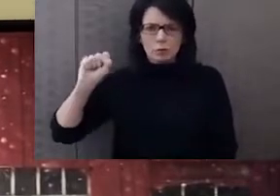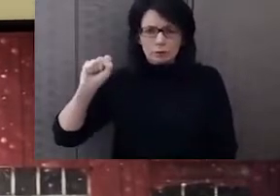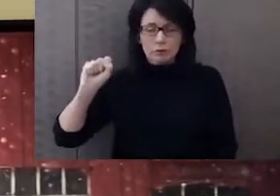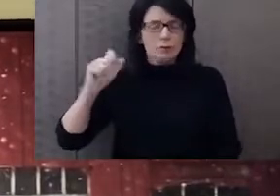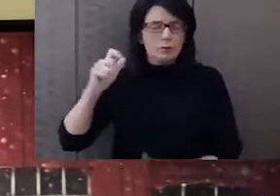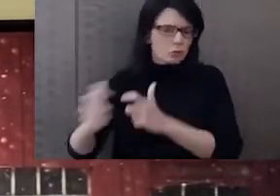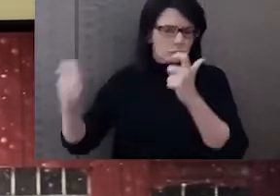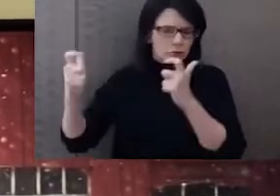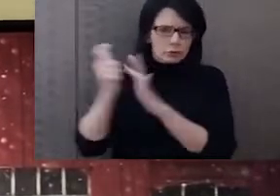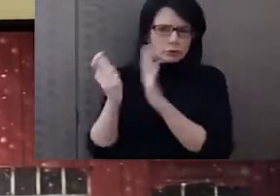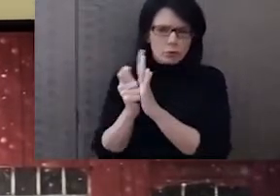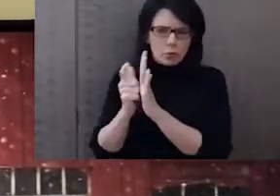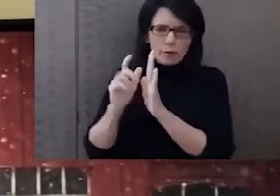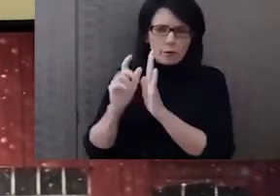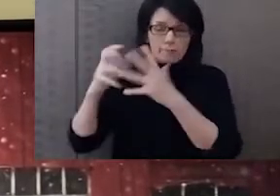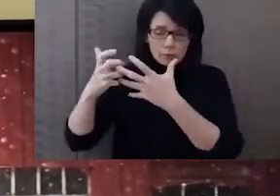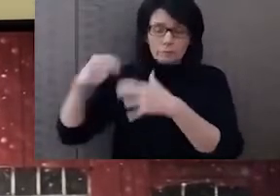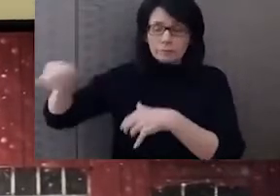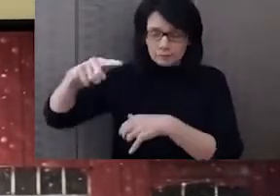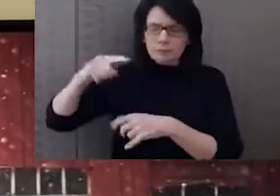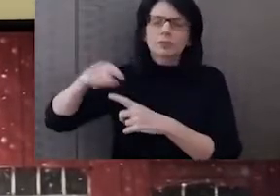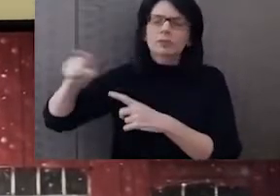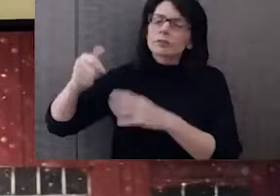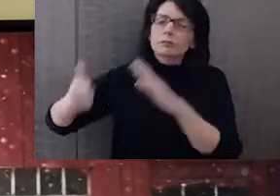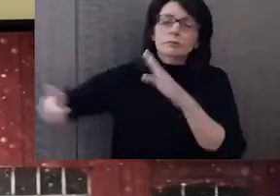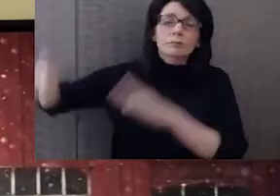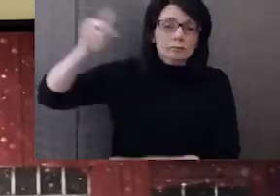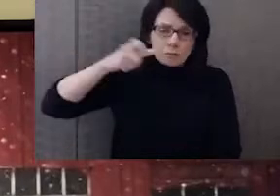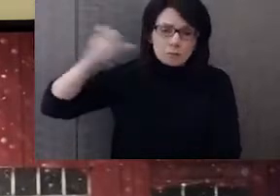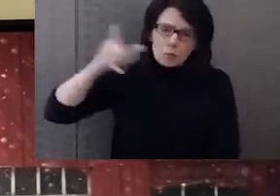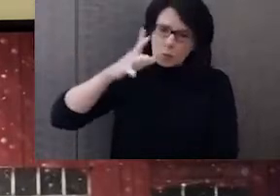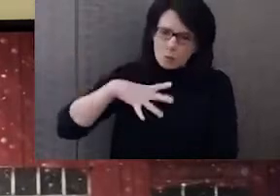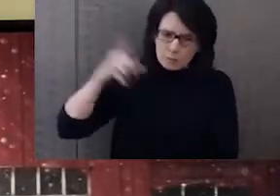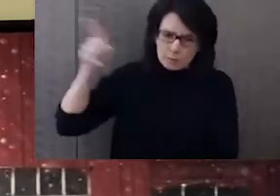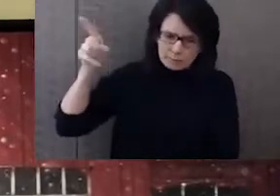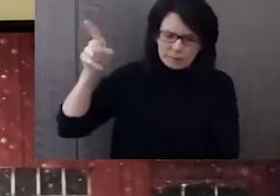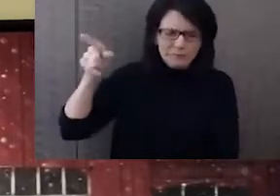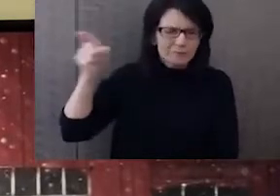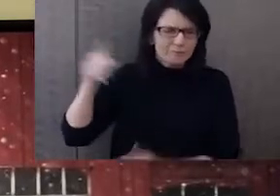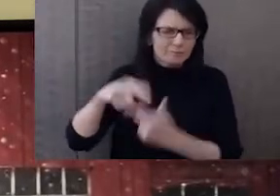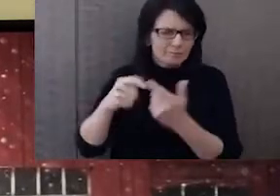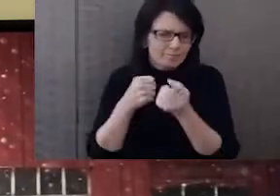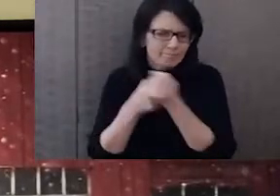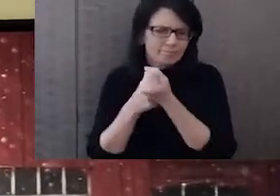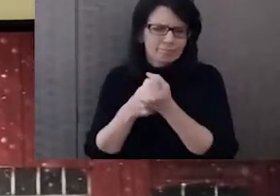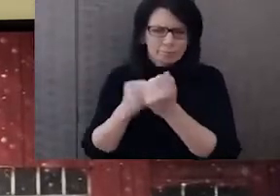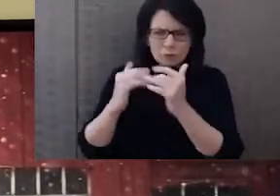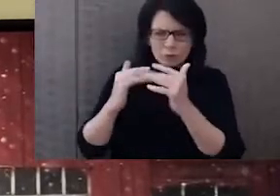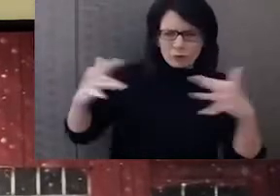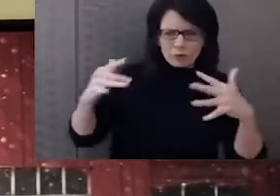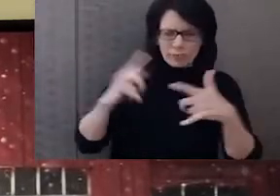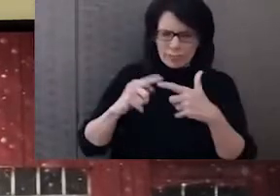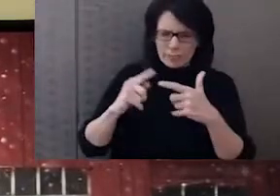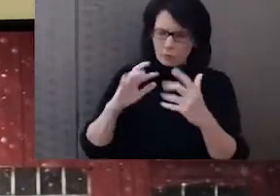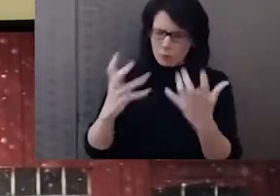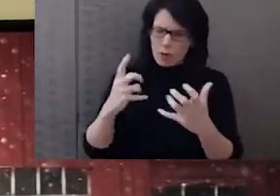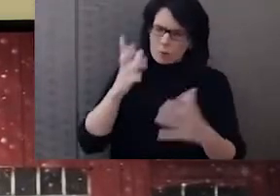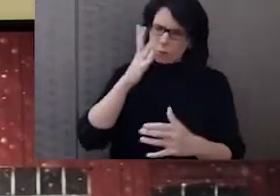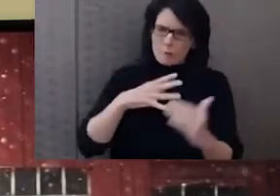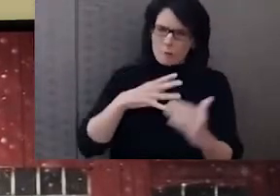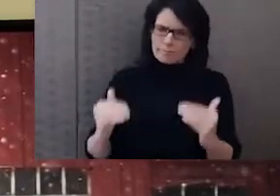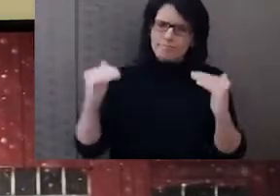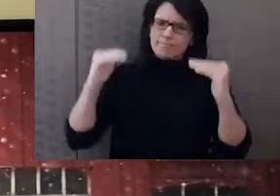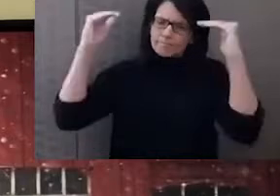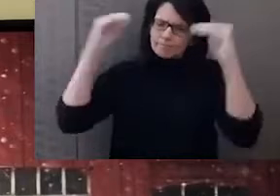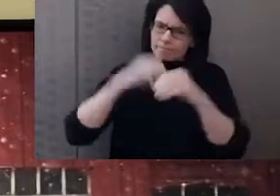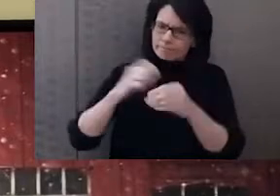often heralded for her commitment to pro bono, diversity, and the advancement of women in the law. In addition to serving on